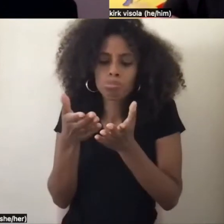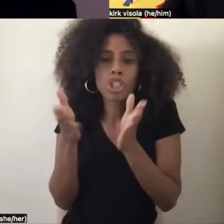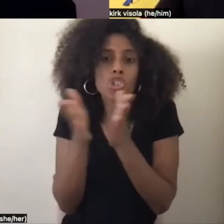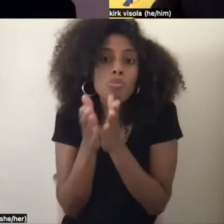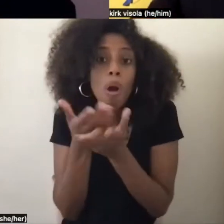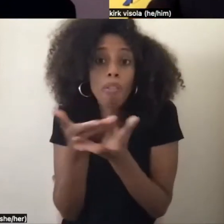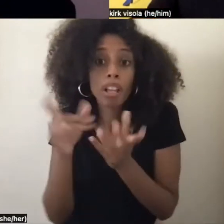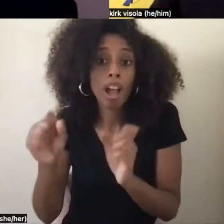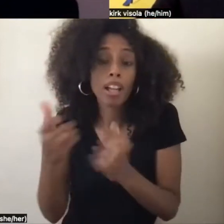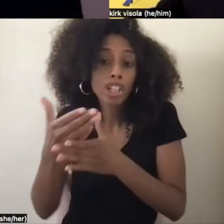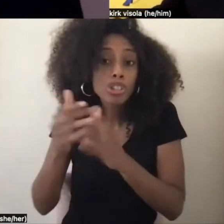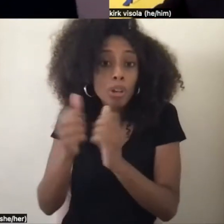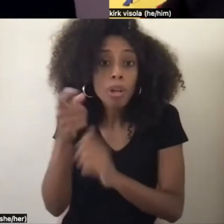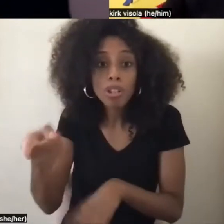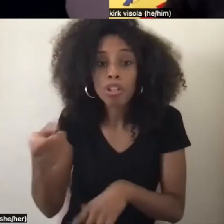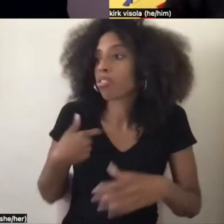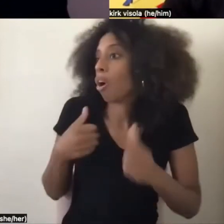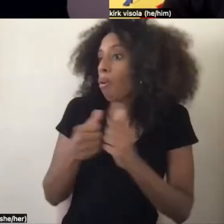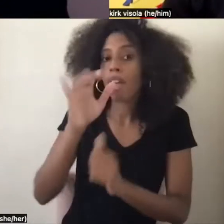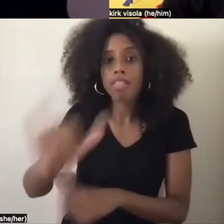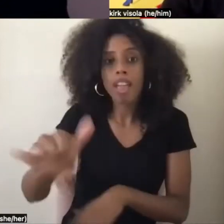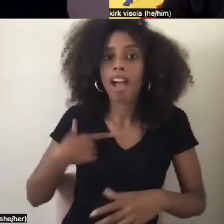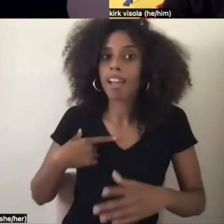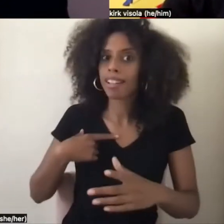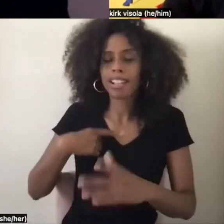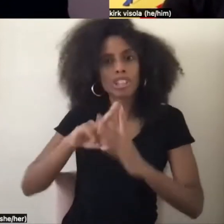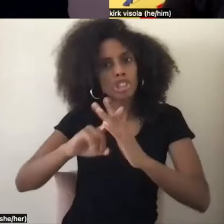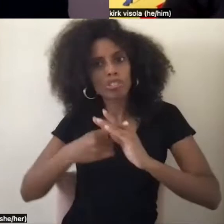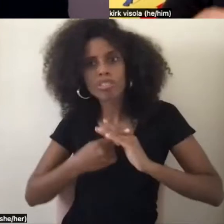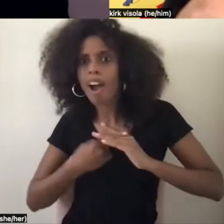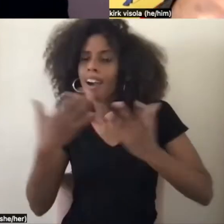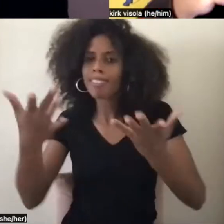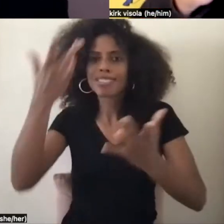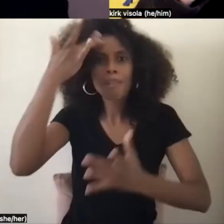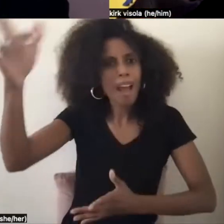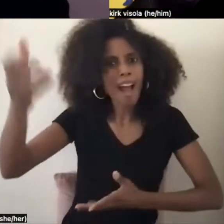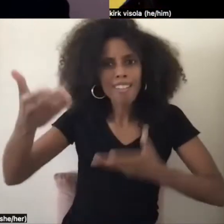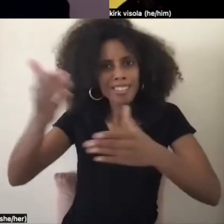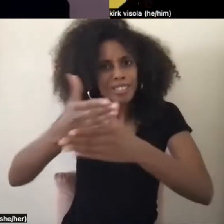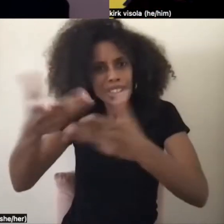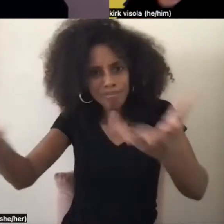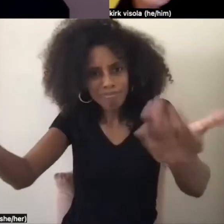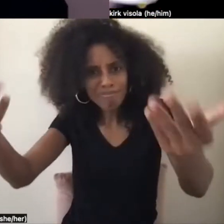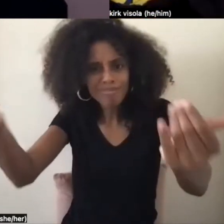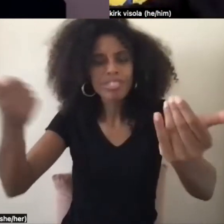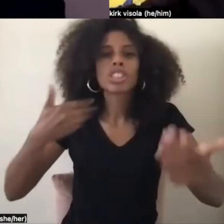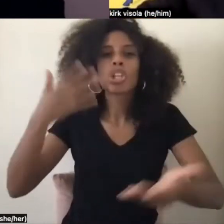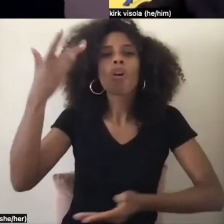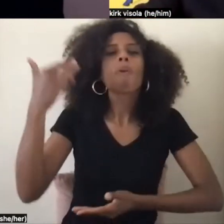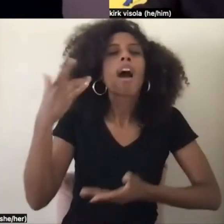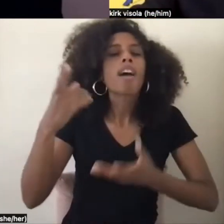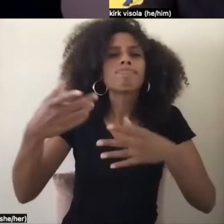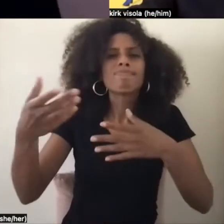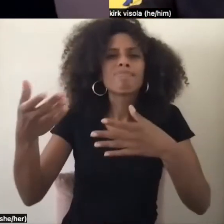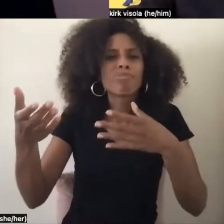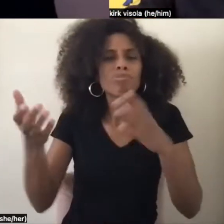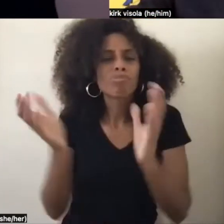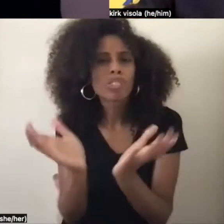so with that, let's start spending some knowledge. Why are we about why design is for Black people too?